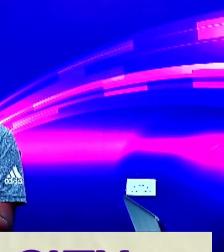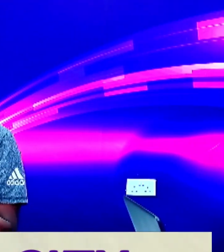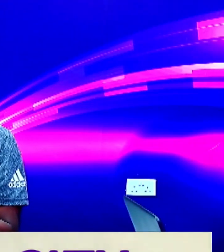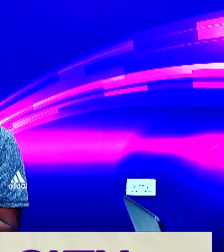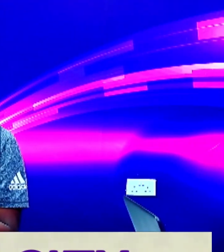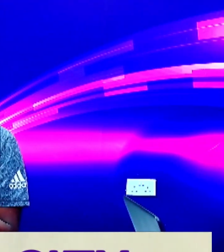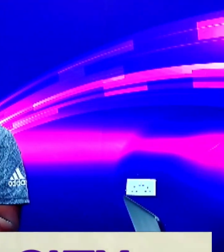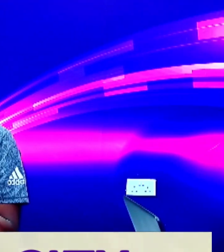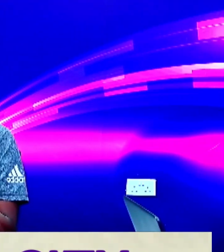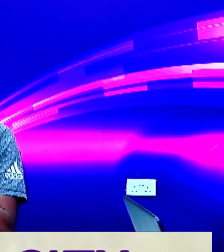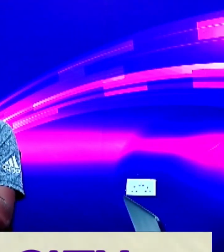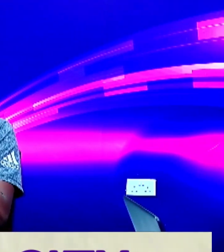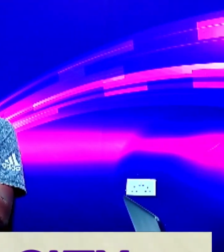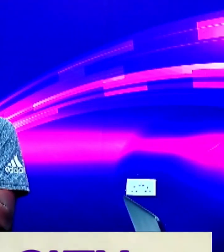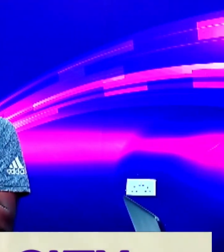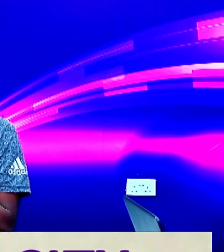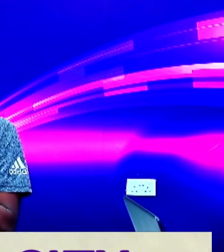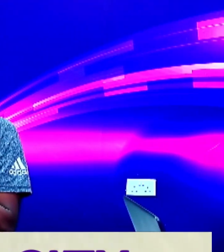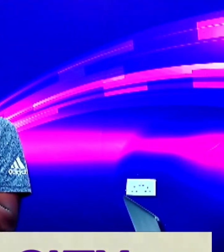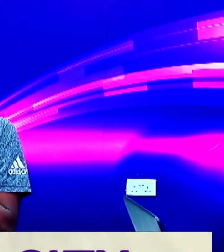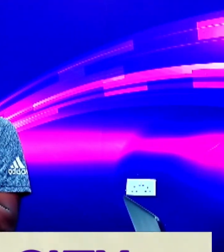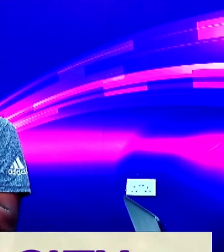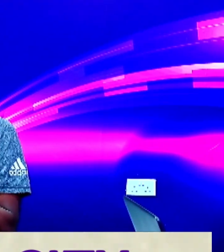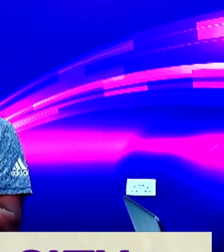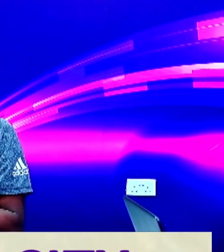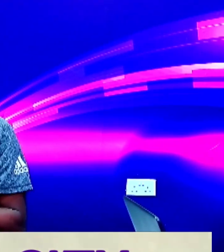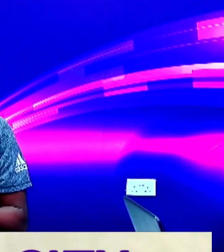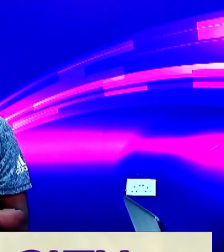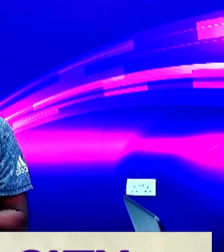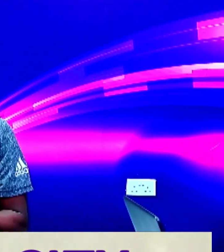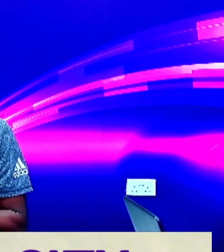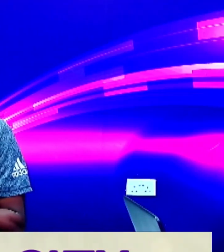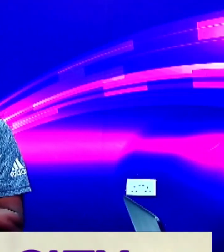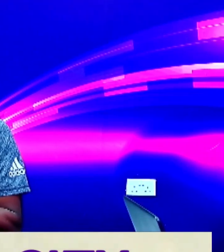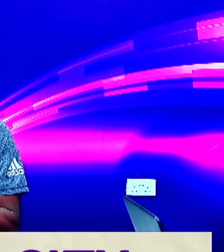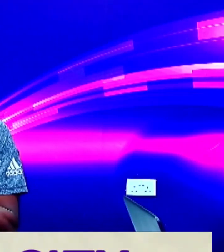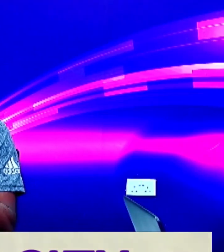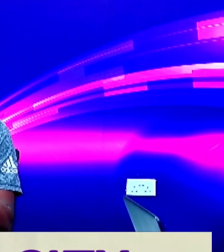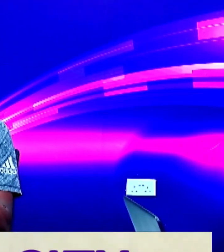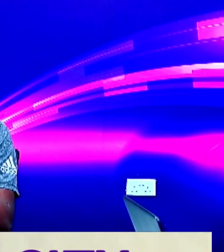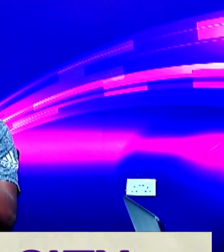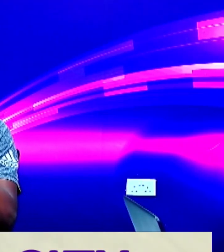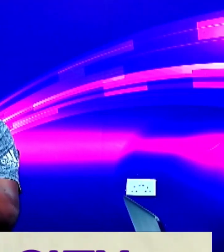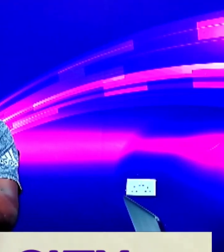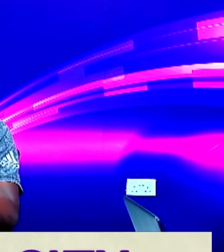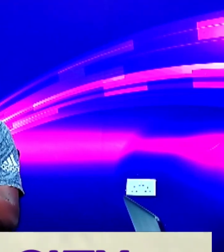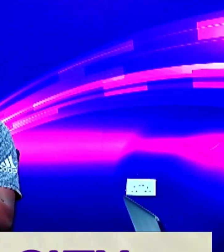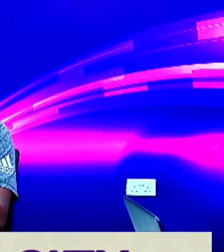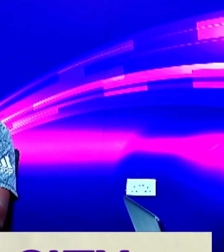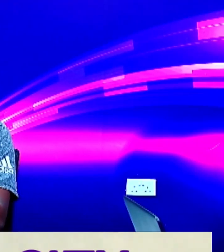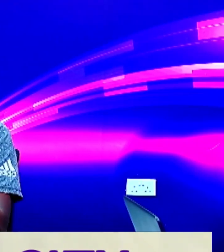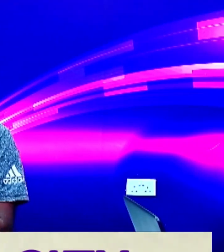fair, because when Raya gave the ball, made a